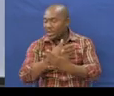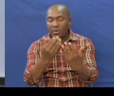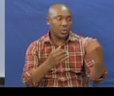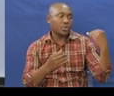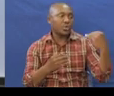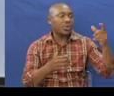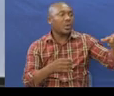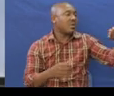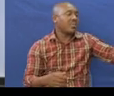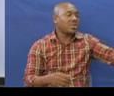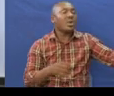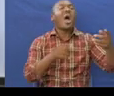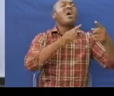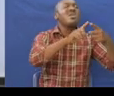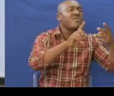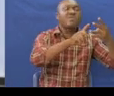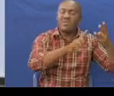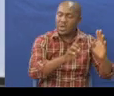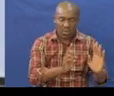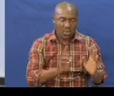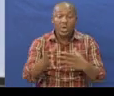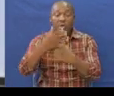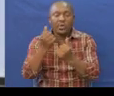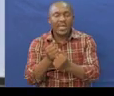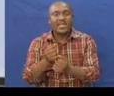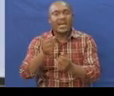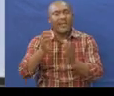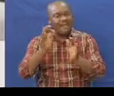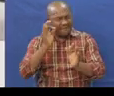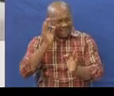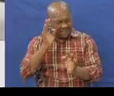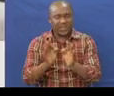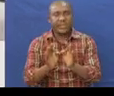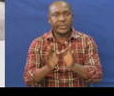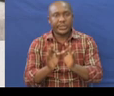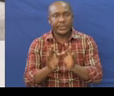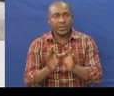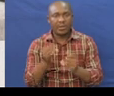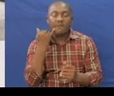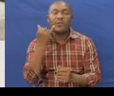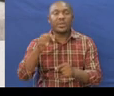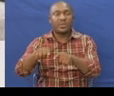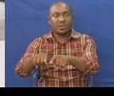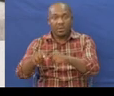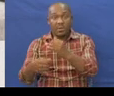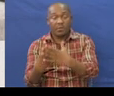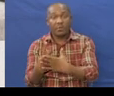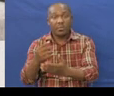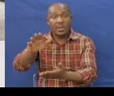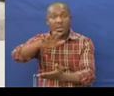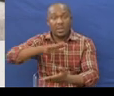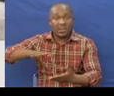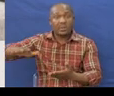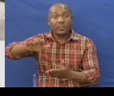another person that, you know, there's this and this and this. No, you will get it afresh from the field. So it's very important as you can get the